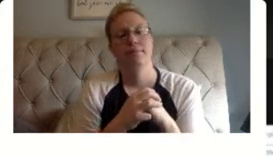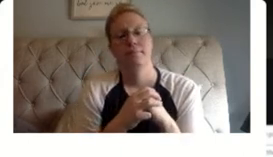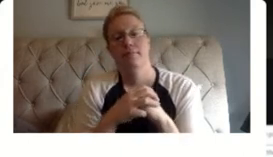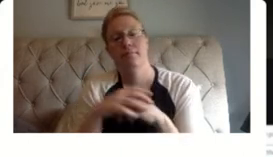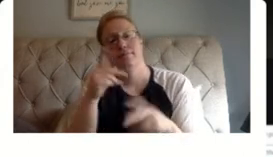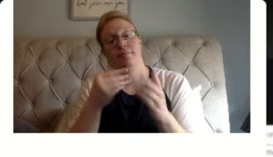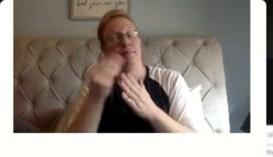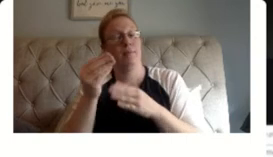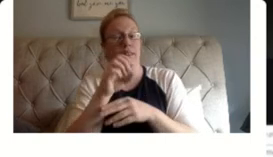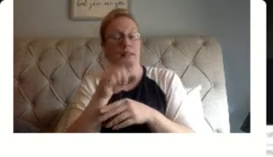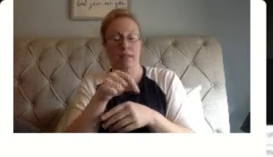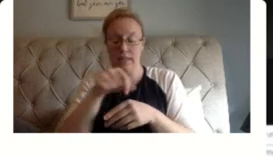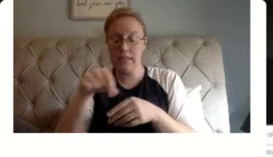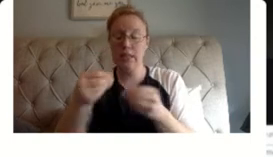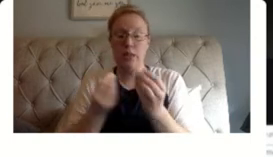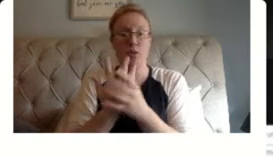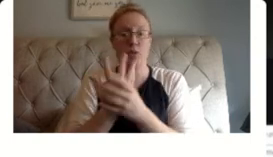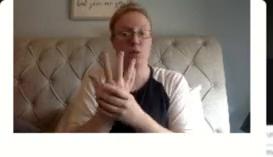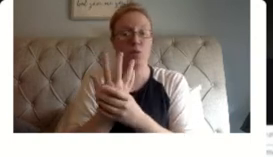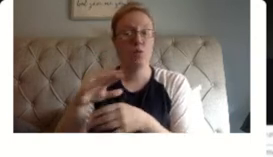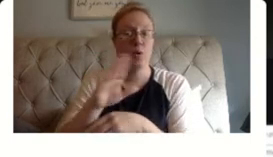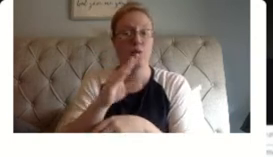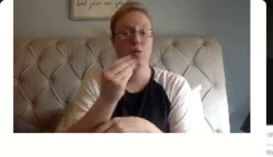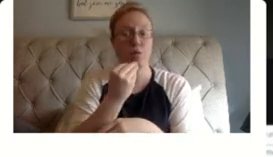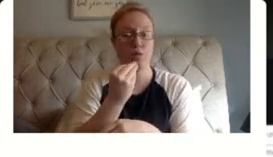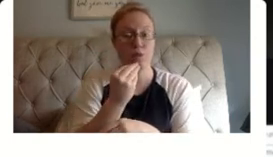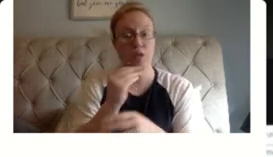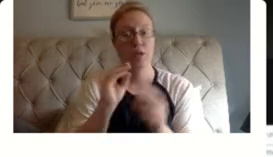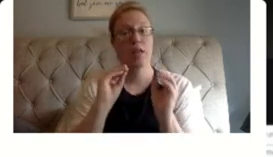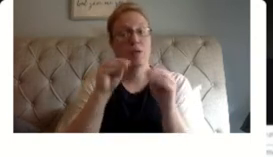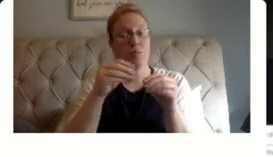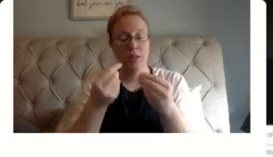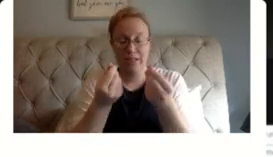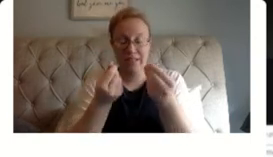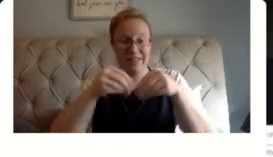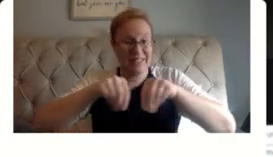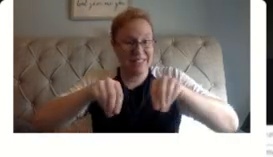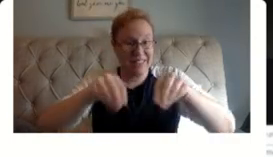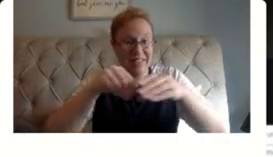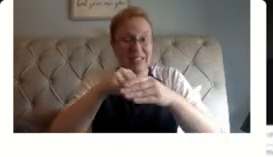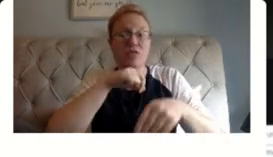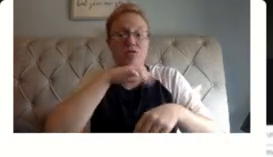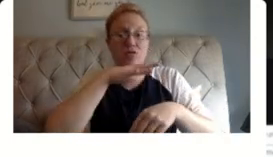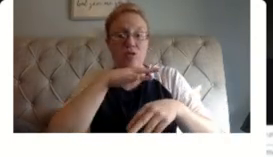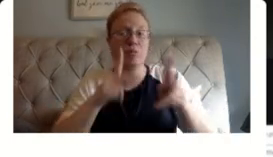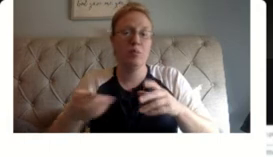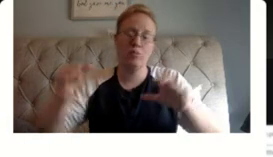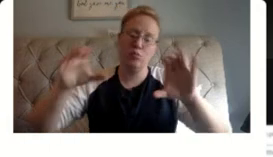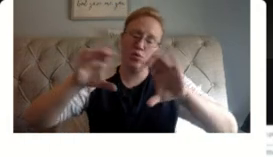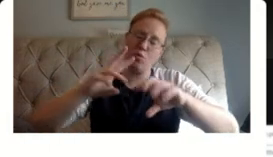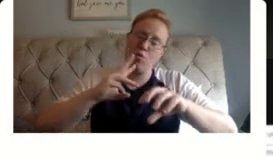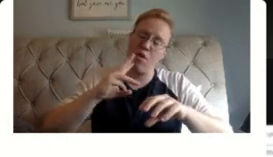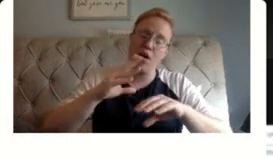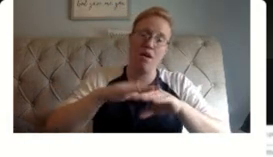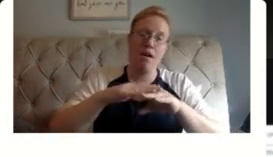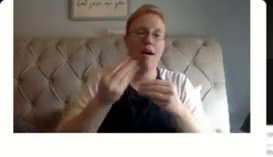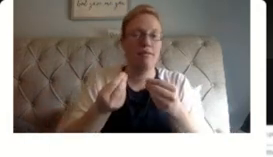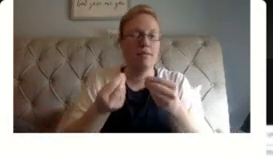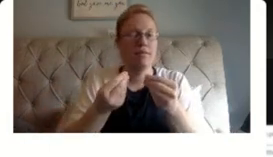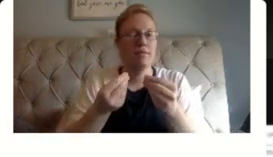People buy seeds to grow the food. They put the seeds into dirt. People pour water onto the